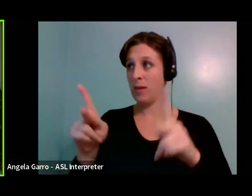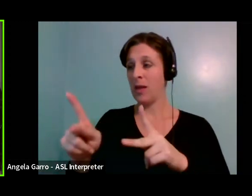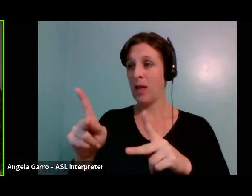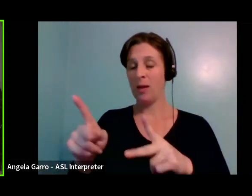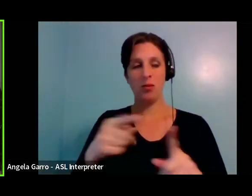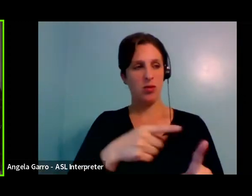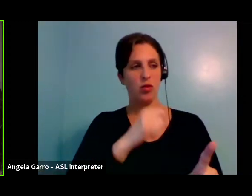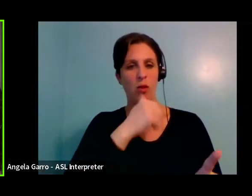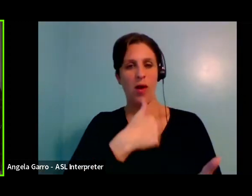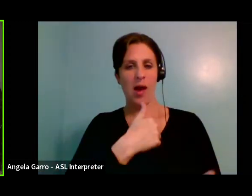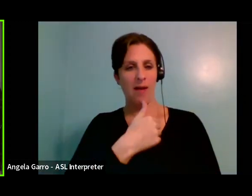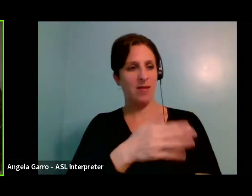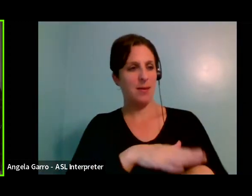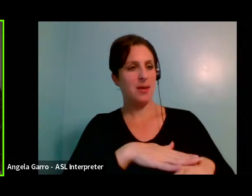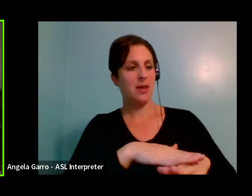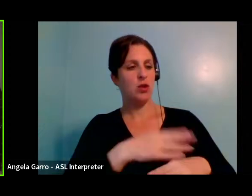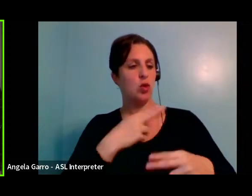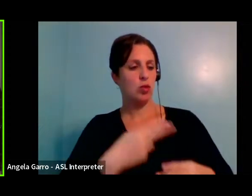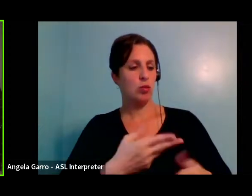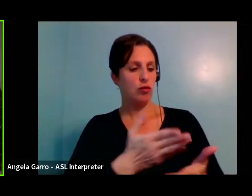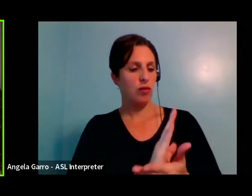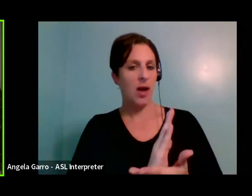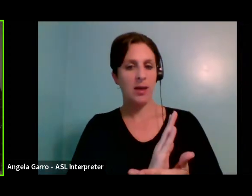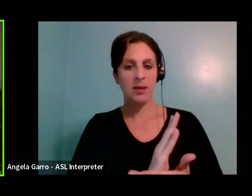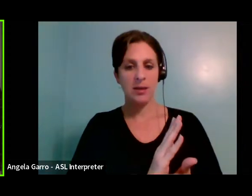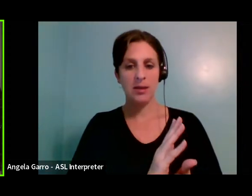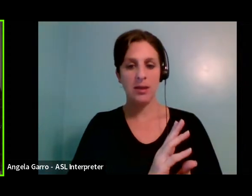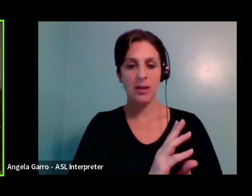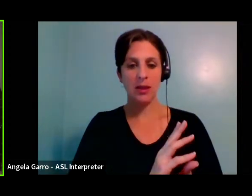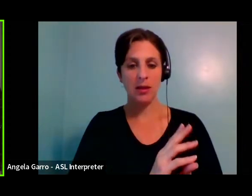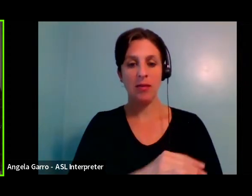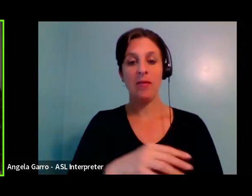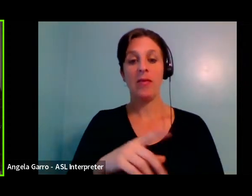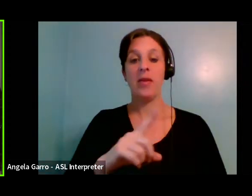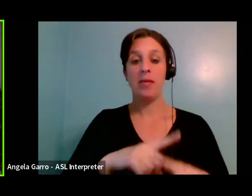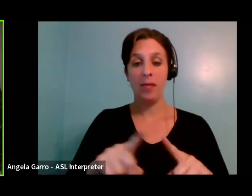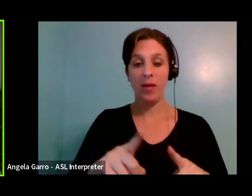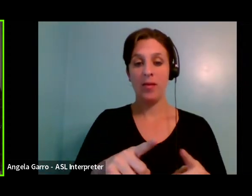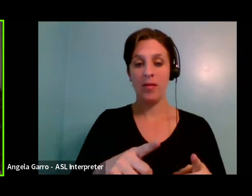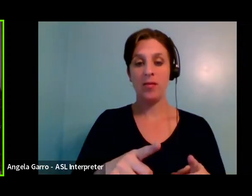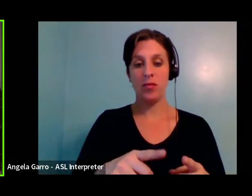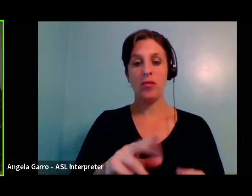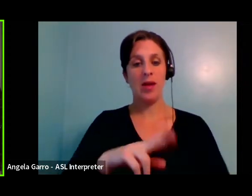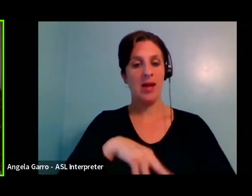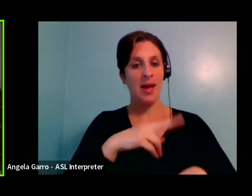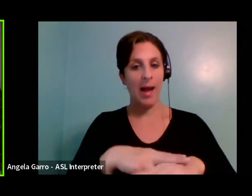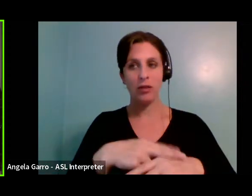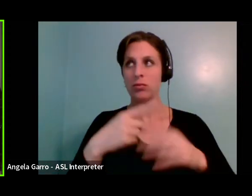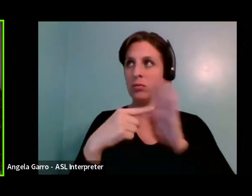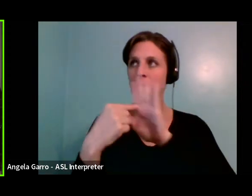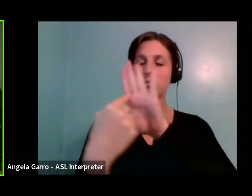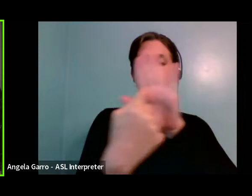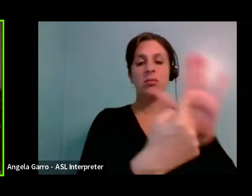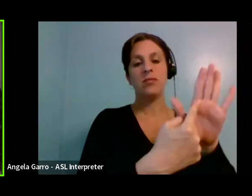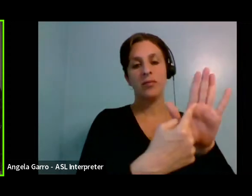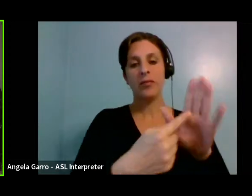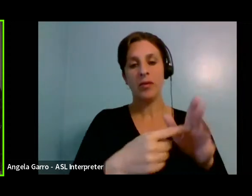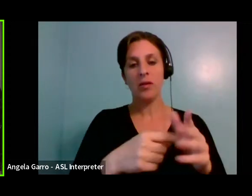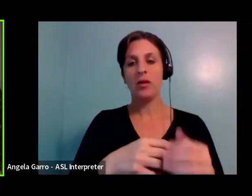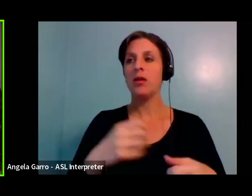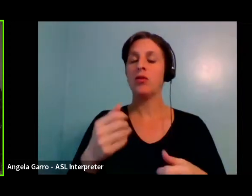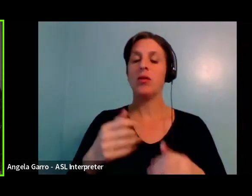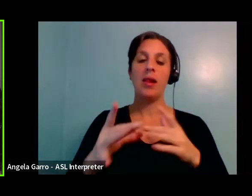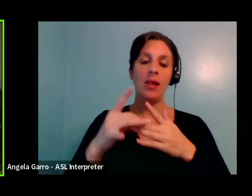human rights. Bringing their cause to the national stage, Chavez led a historic march of farm workers